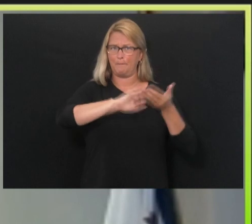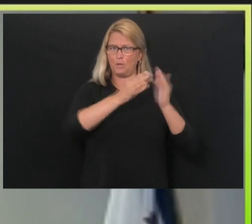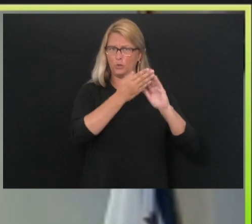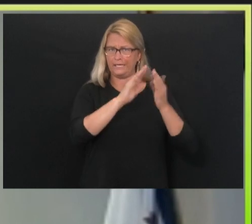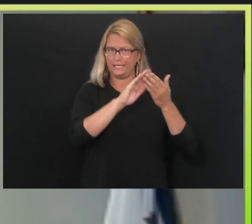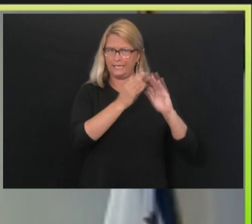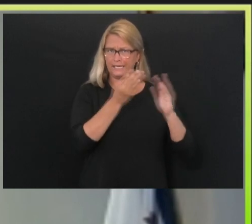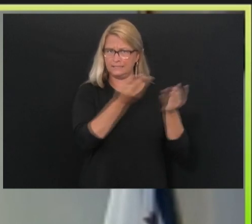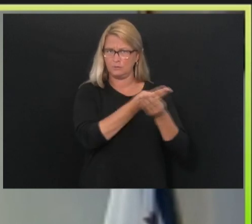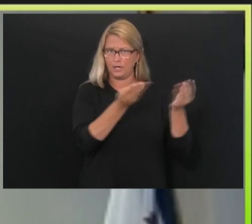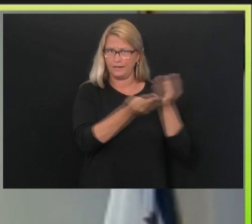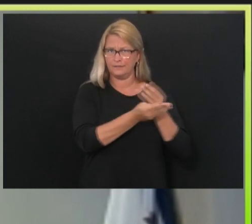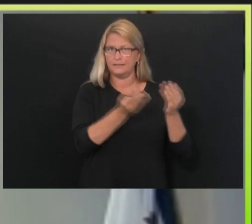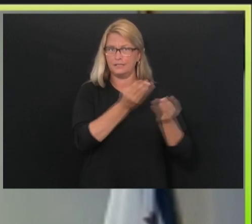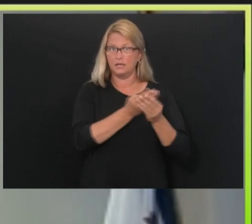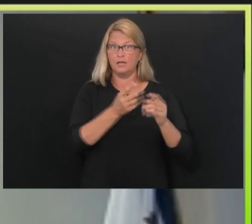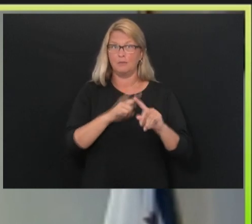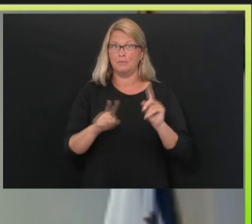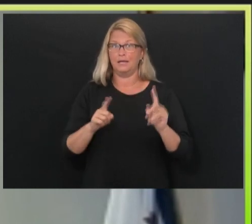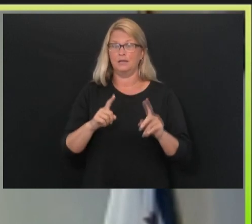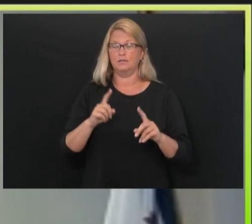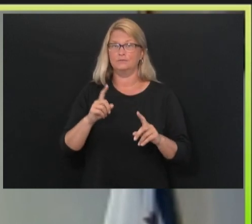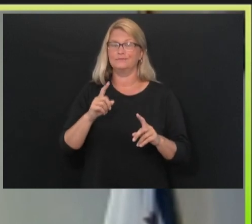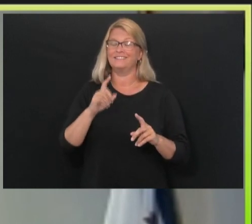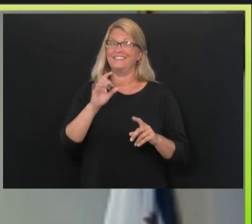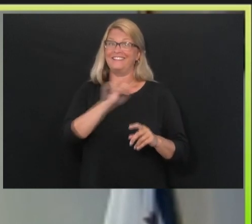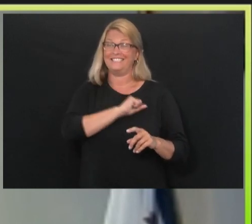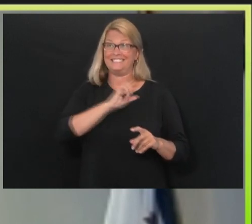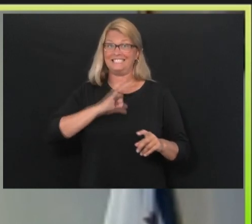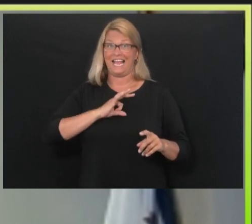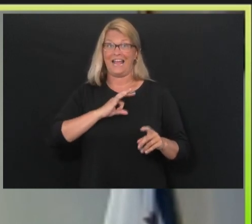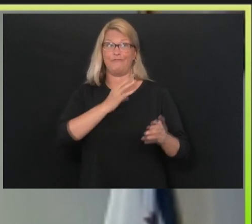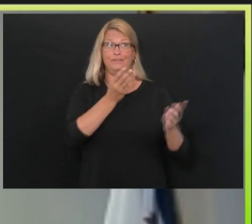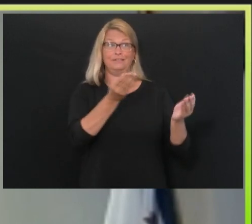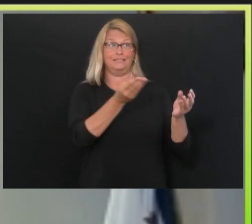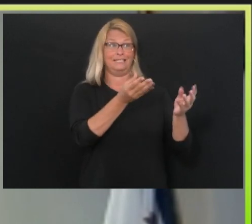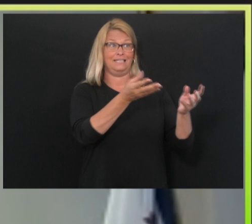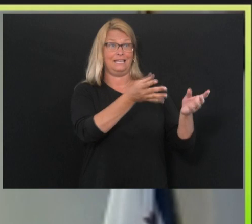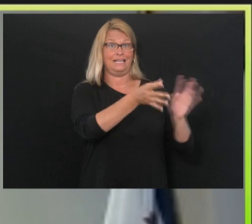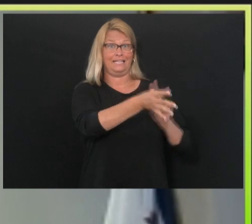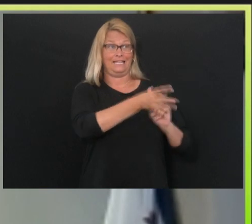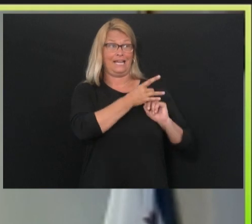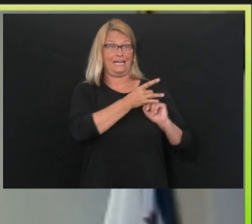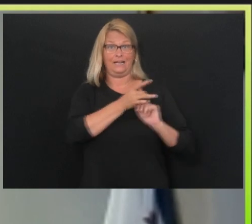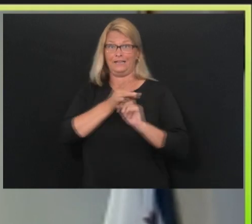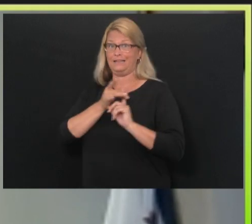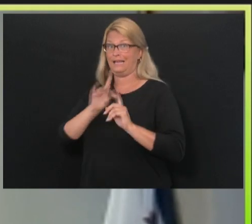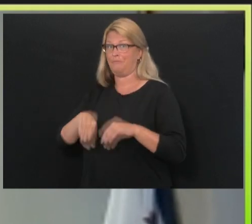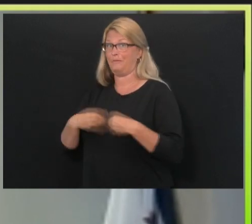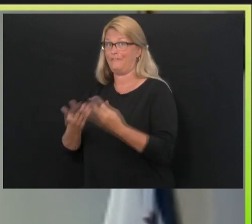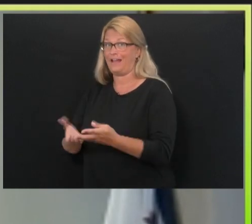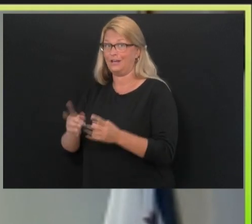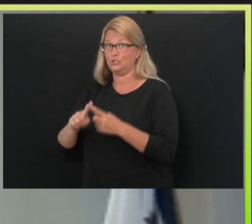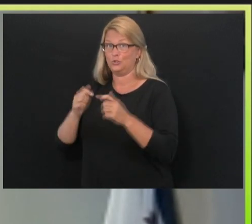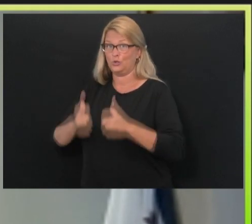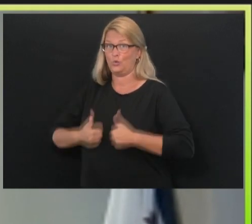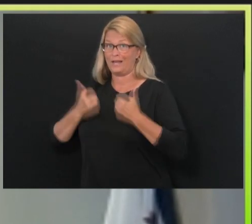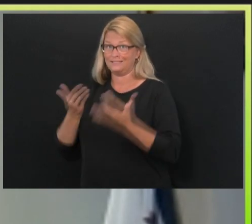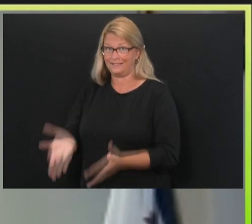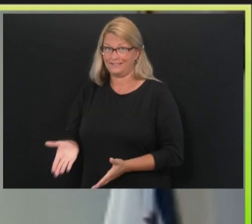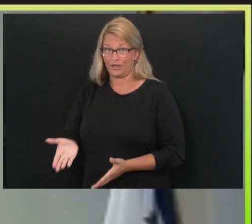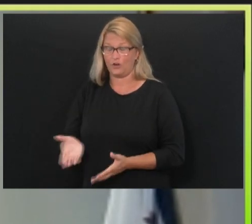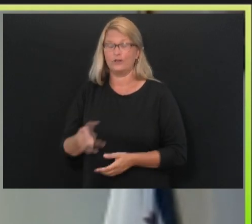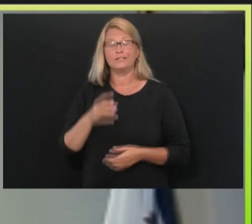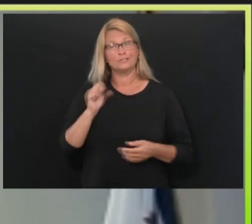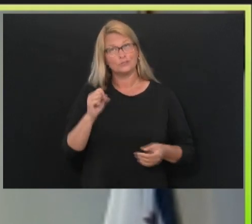part of the community, and that's where the community spread generally is introduced into the facility. Let me